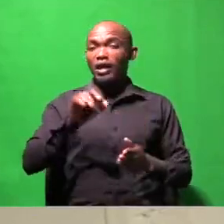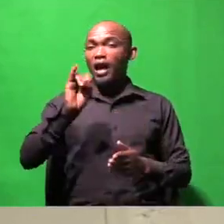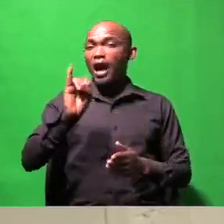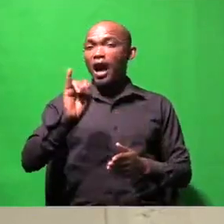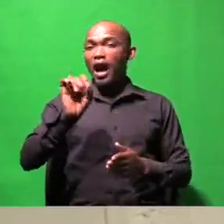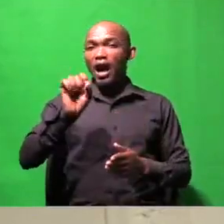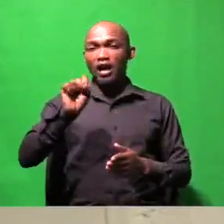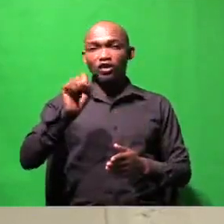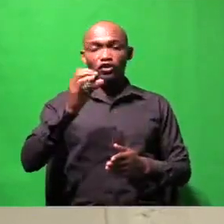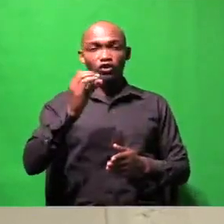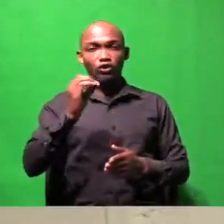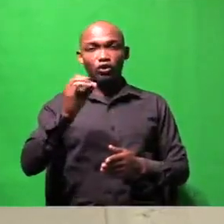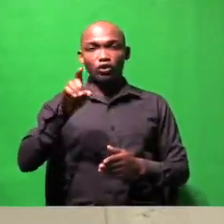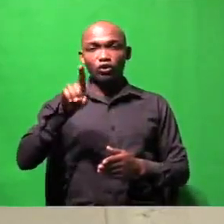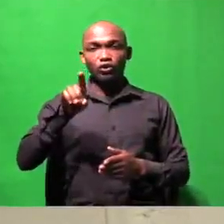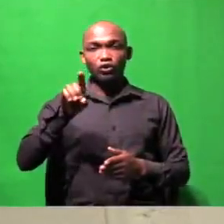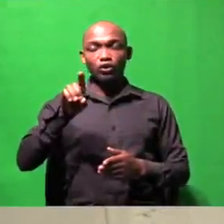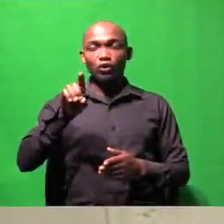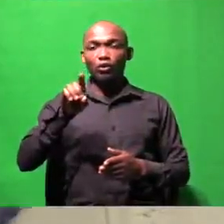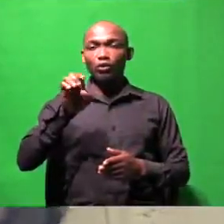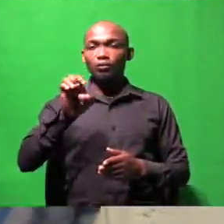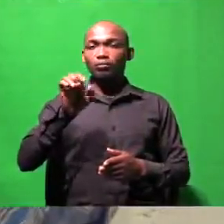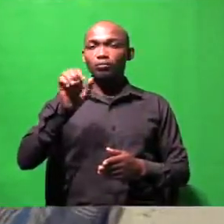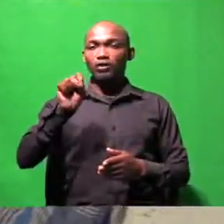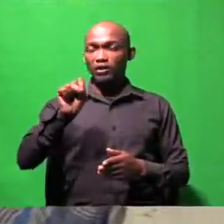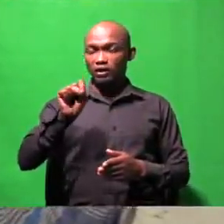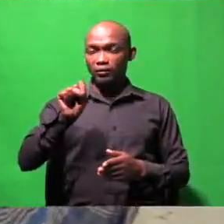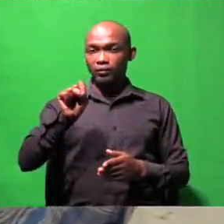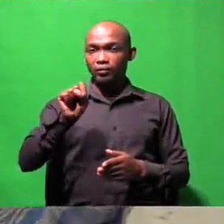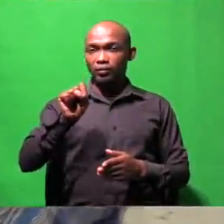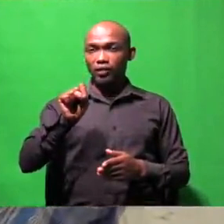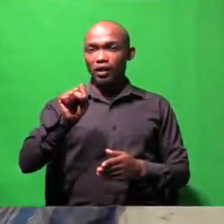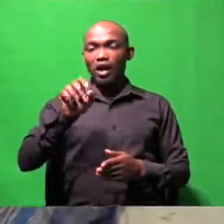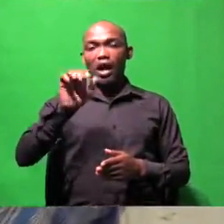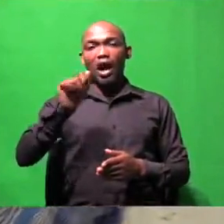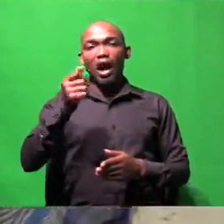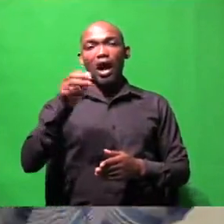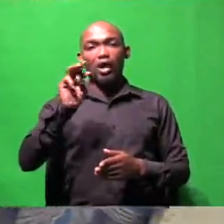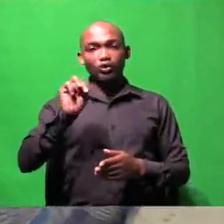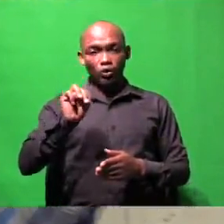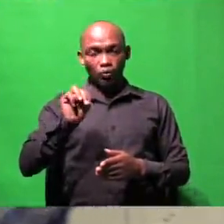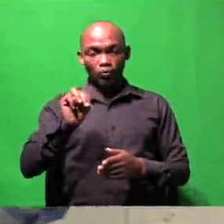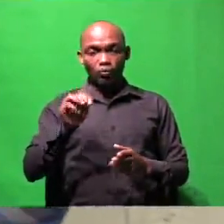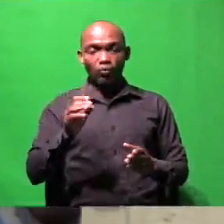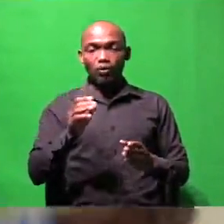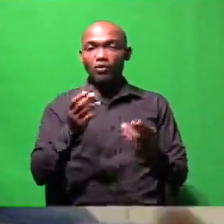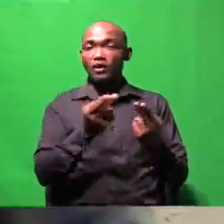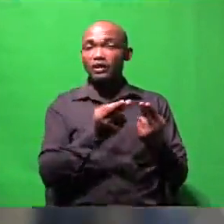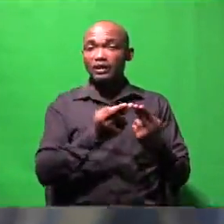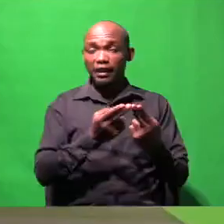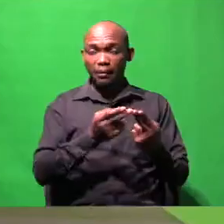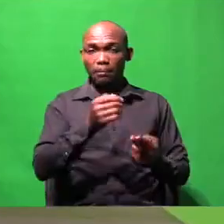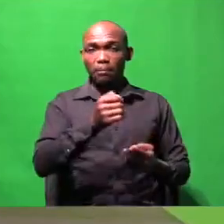Atoms of same element may have different masses. What do you